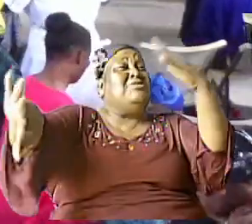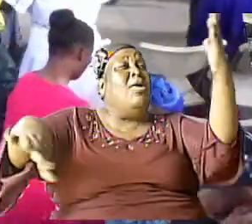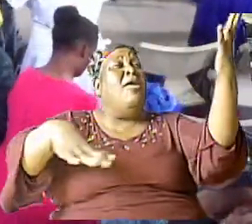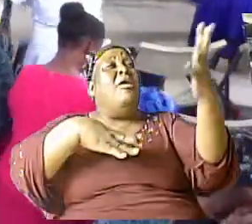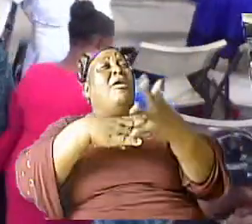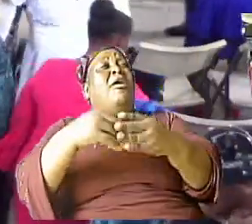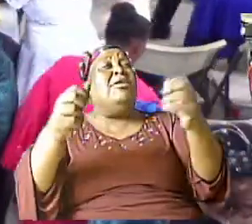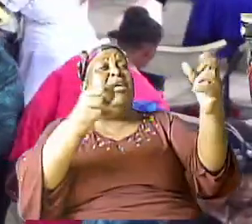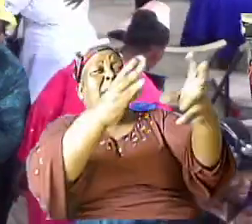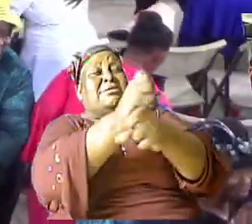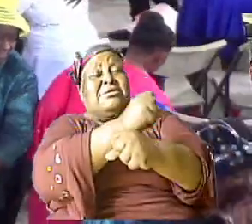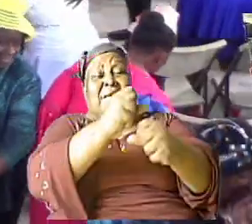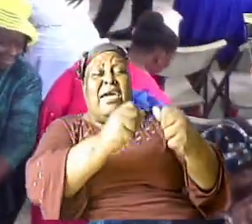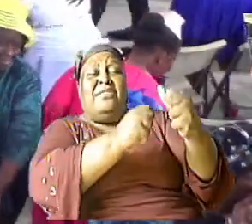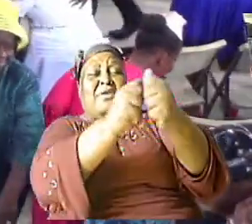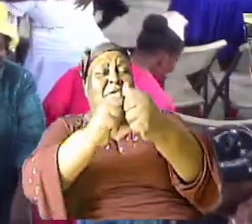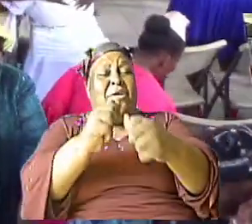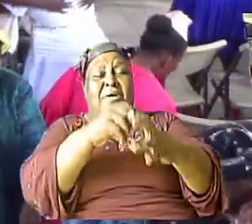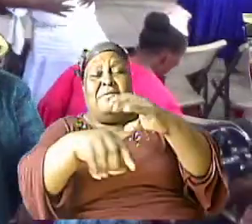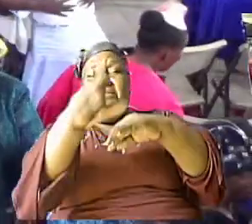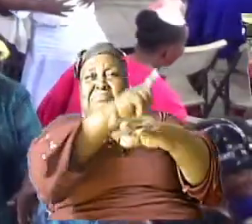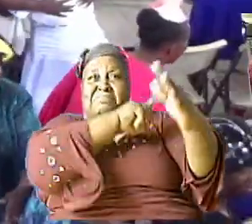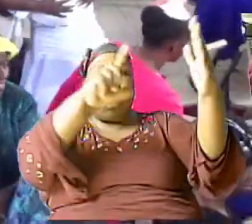Let us all get